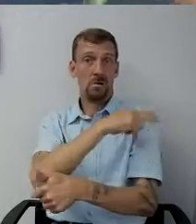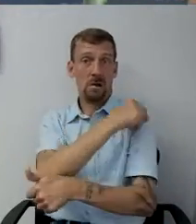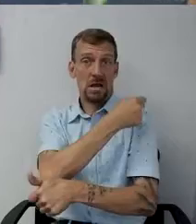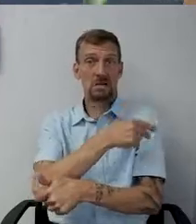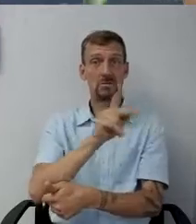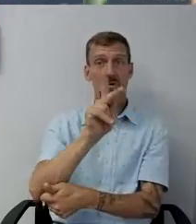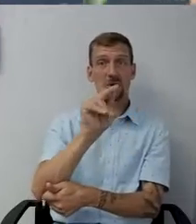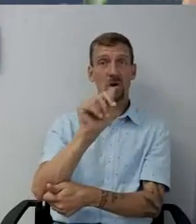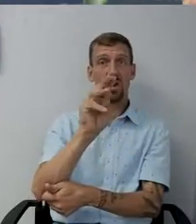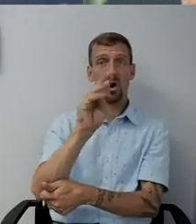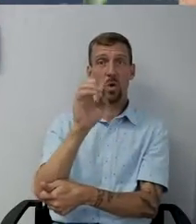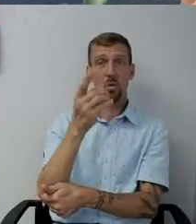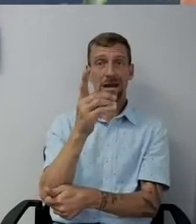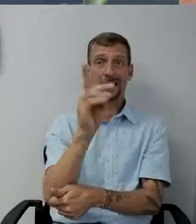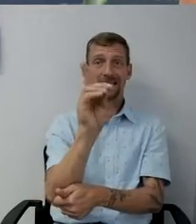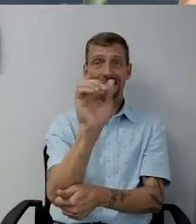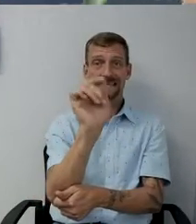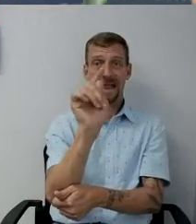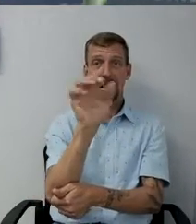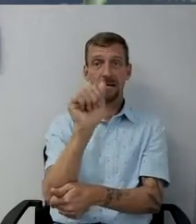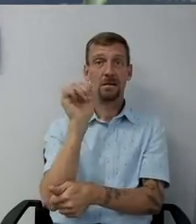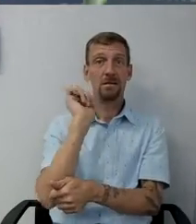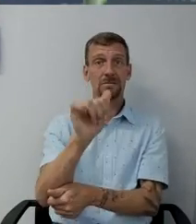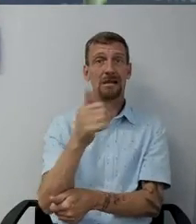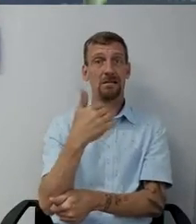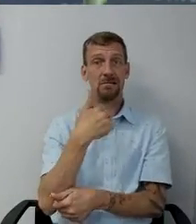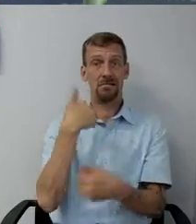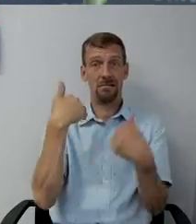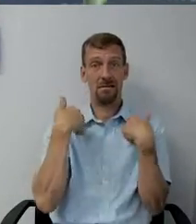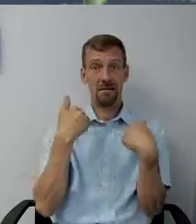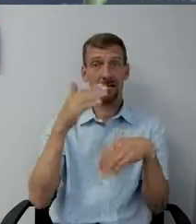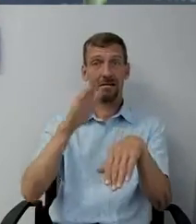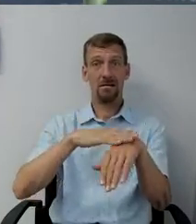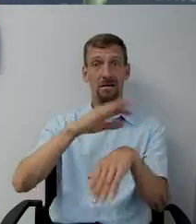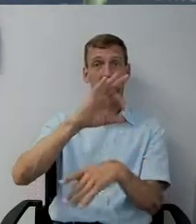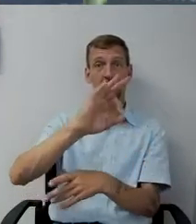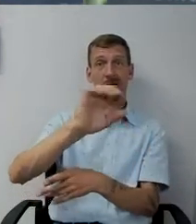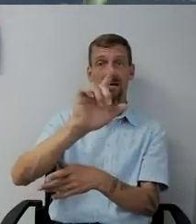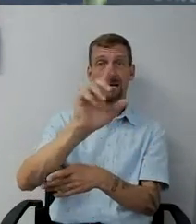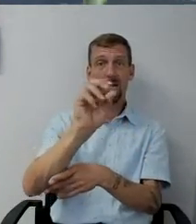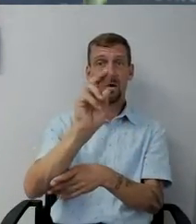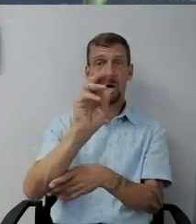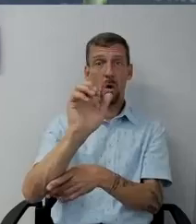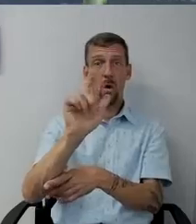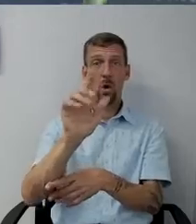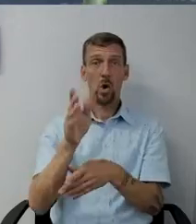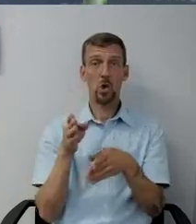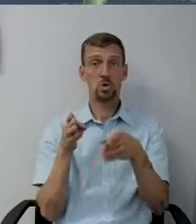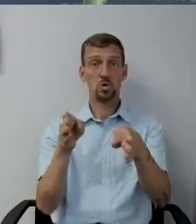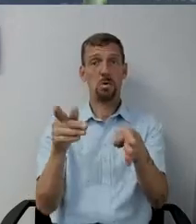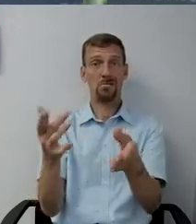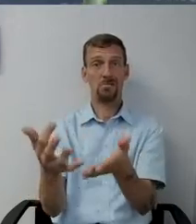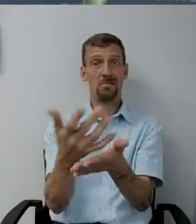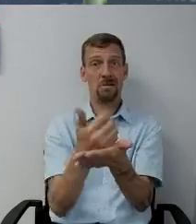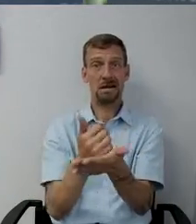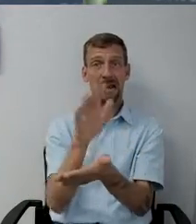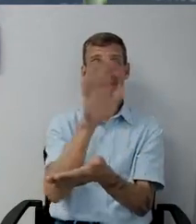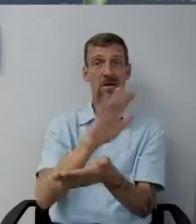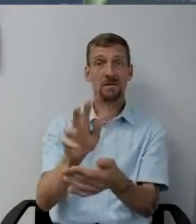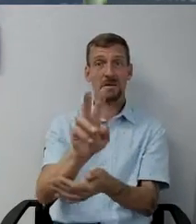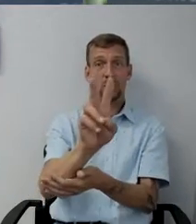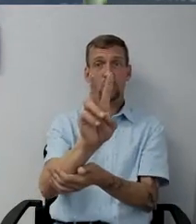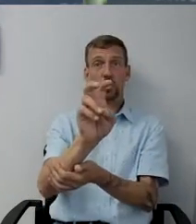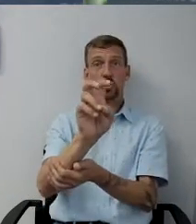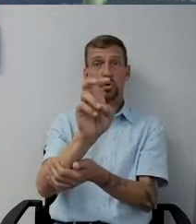them. Our specimen collection site over on Floral Street is collecting almost